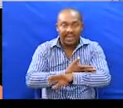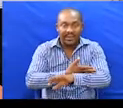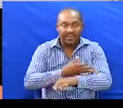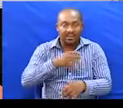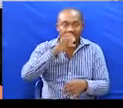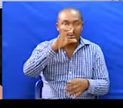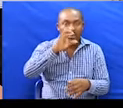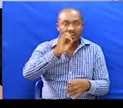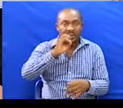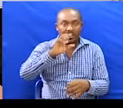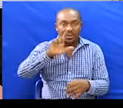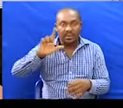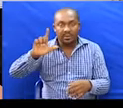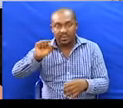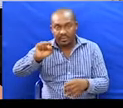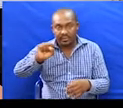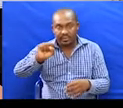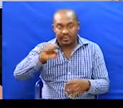cells.